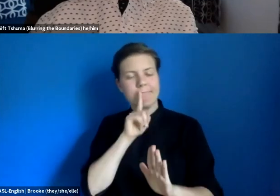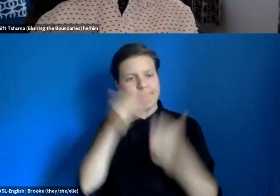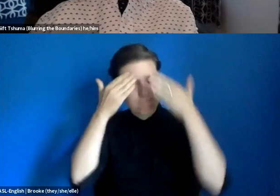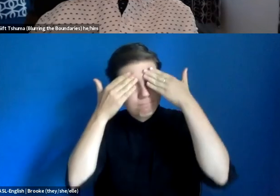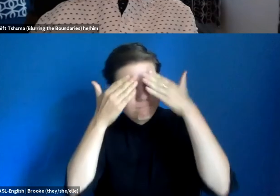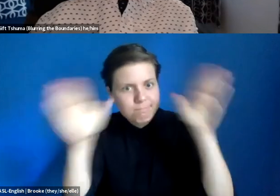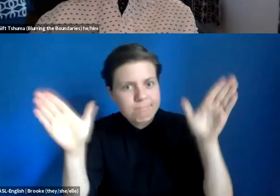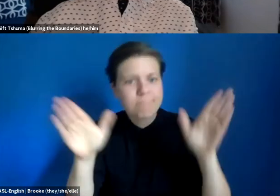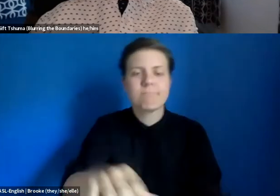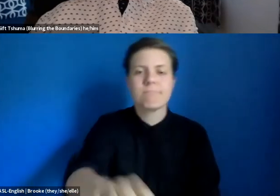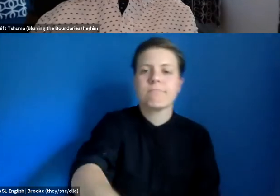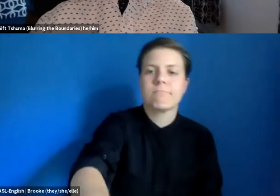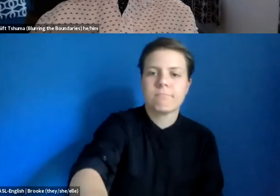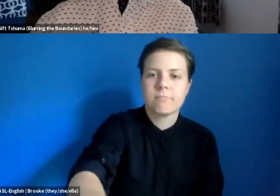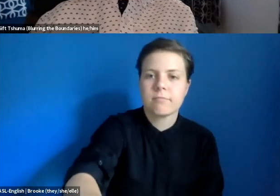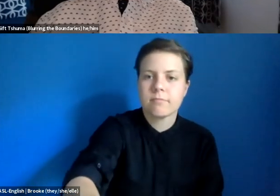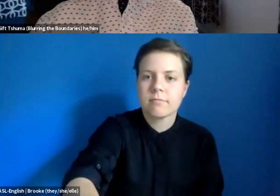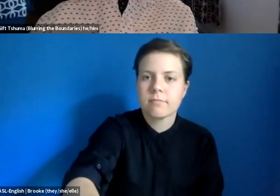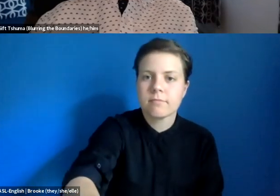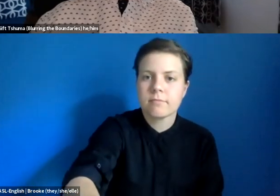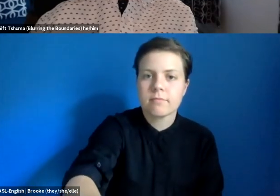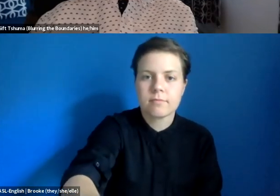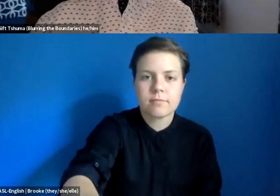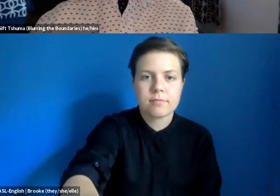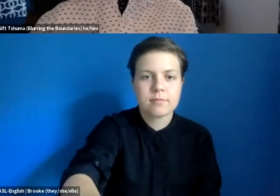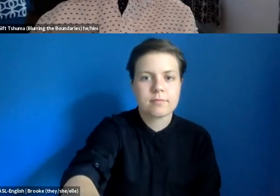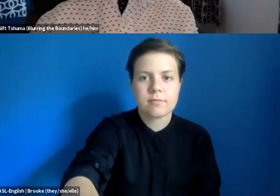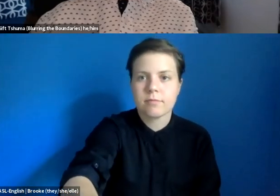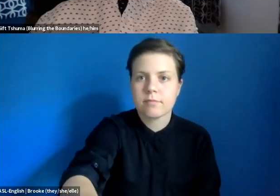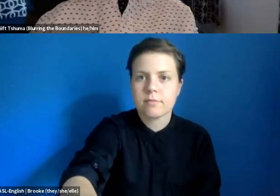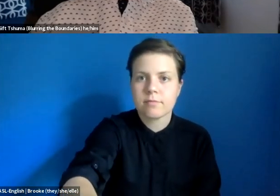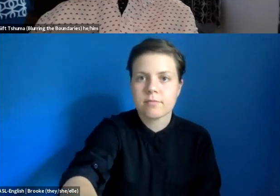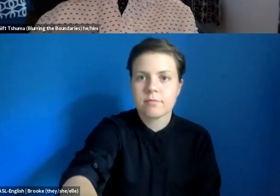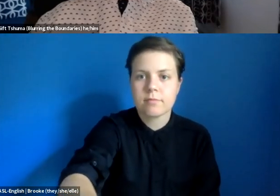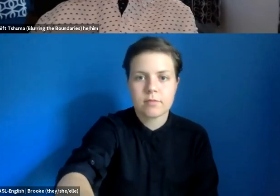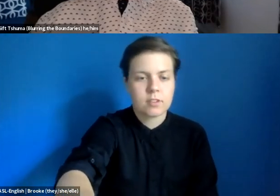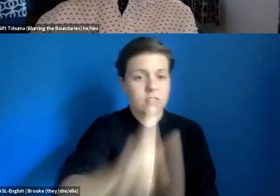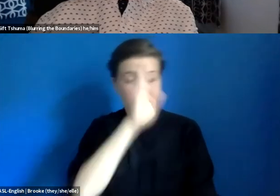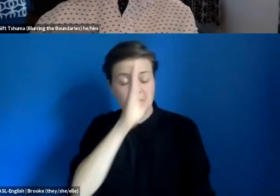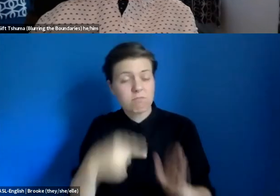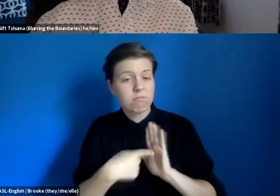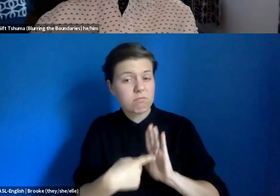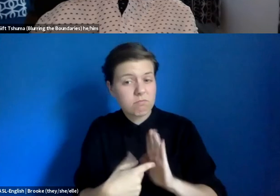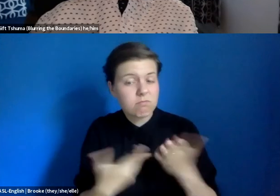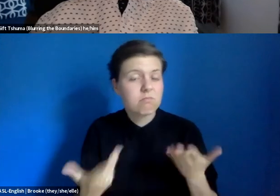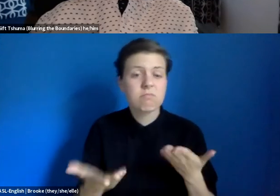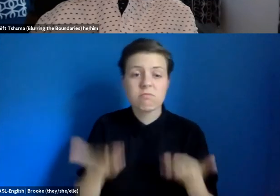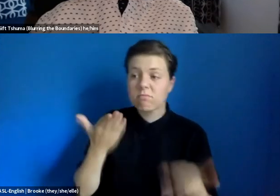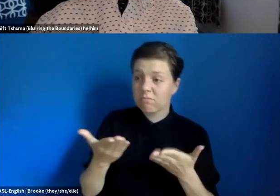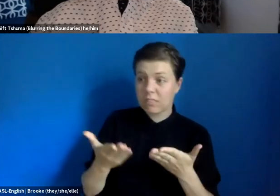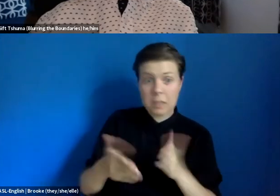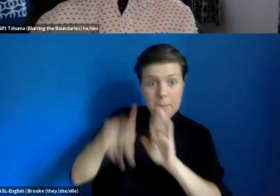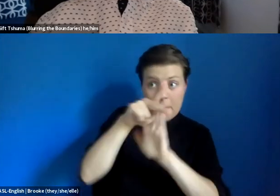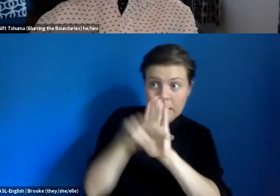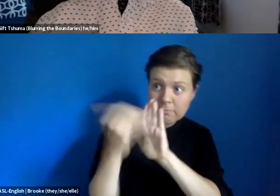things we have taken into account. If there are any access needs you may have that are not mentioned